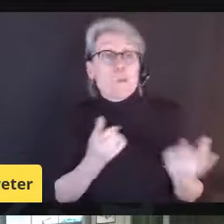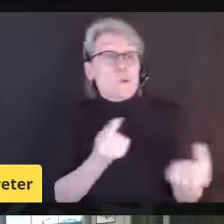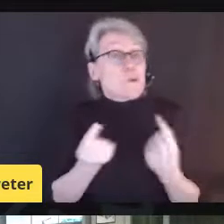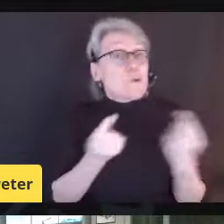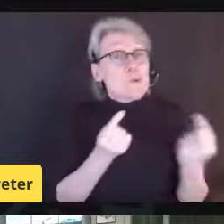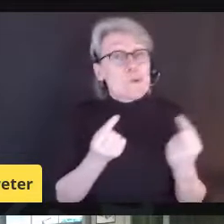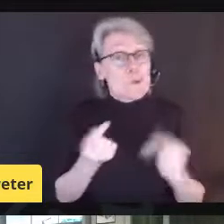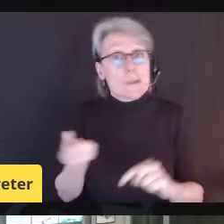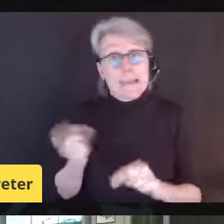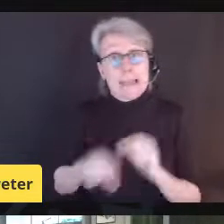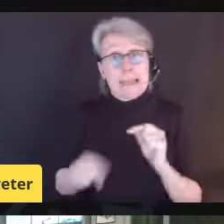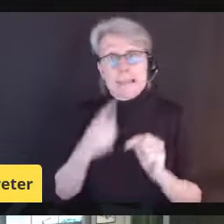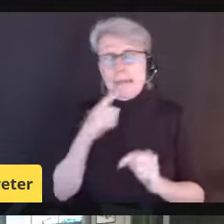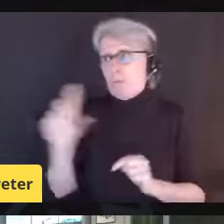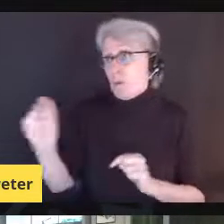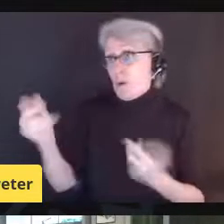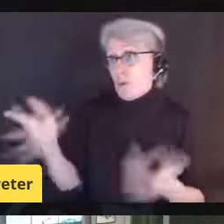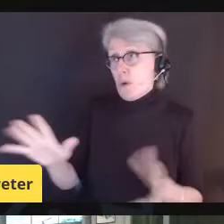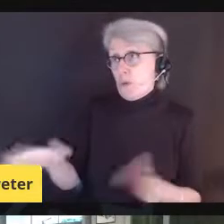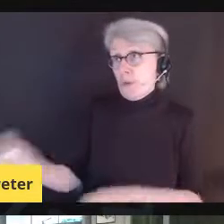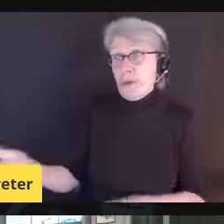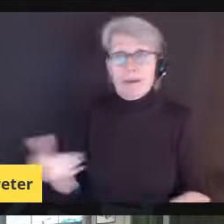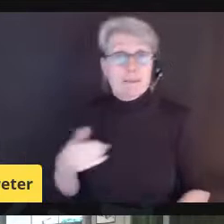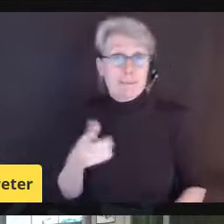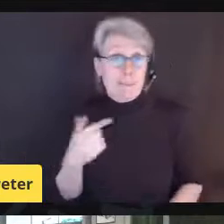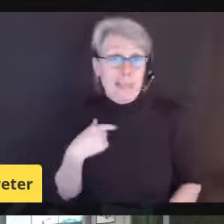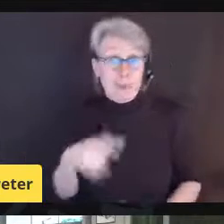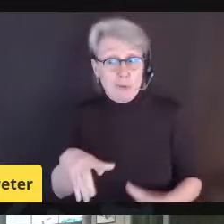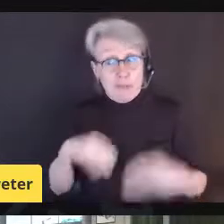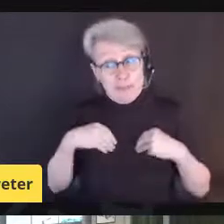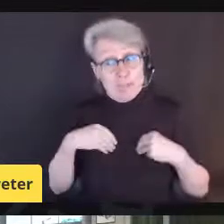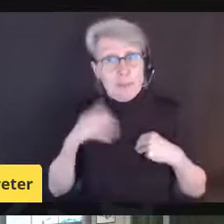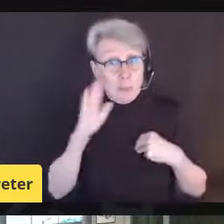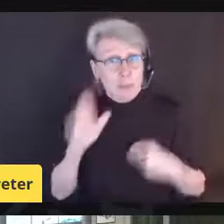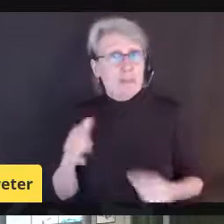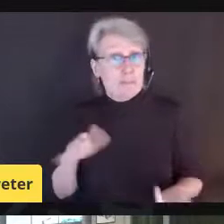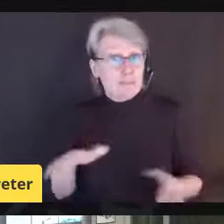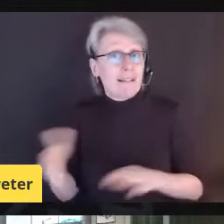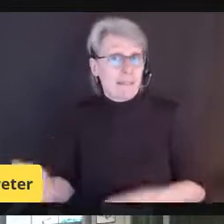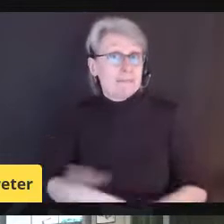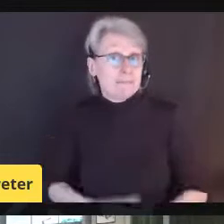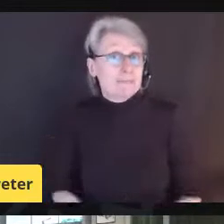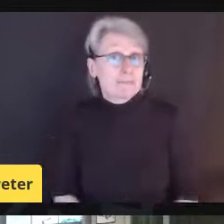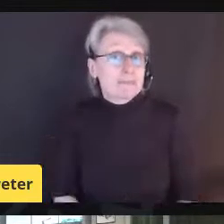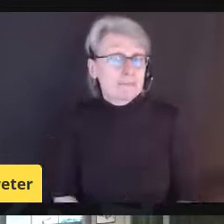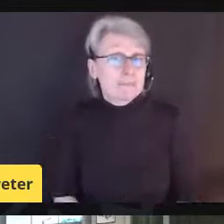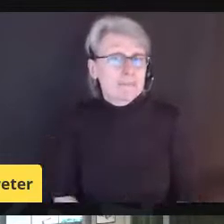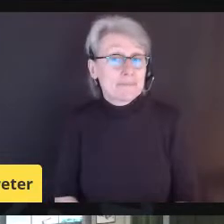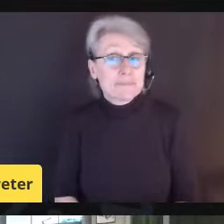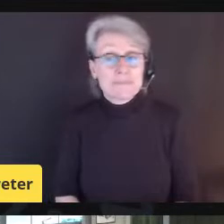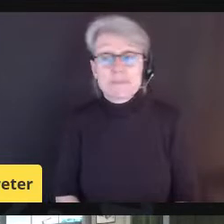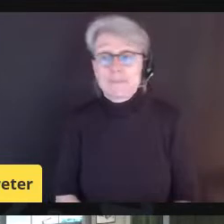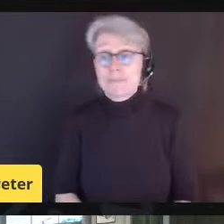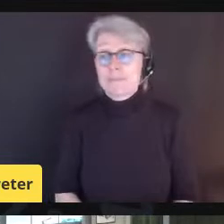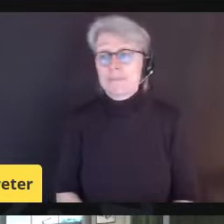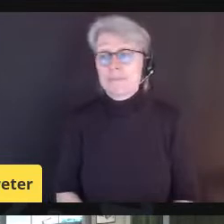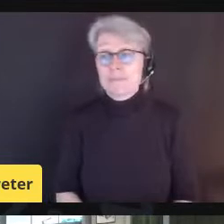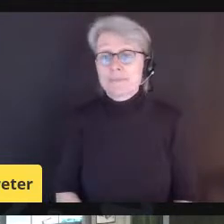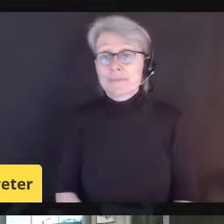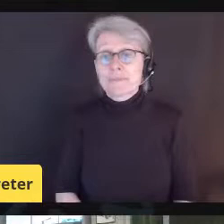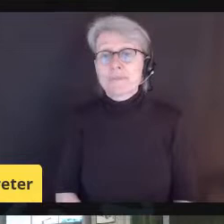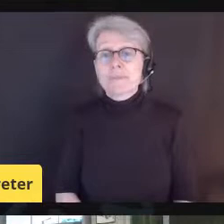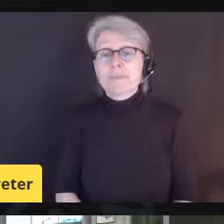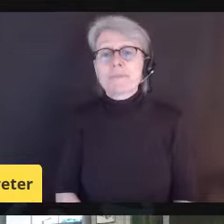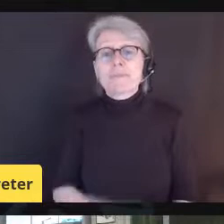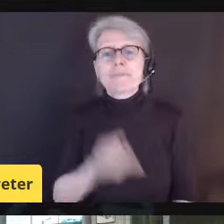in our life, but death is not one of them. It's inevitable. And I agree